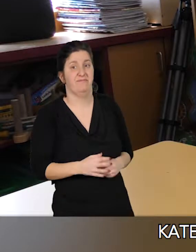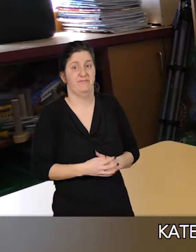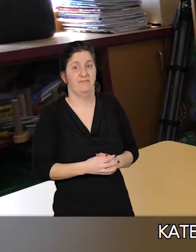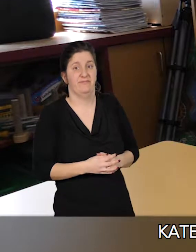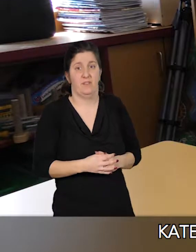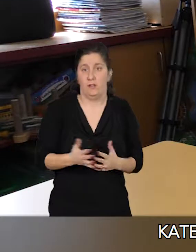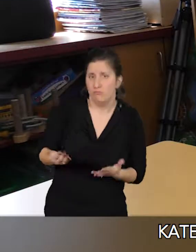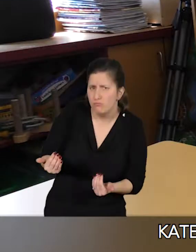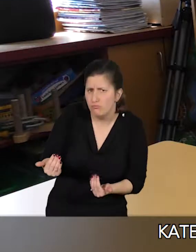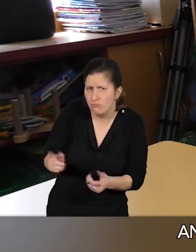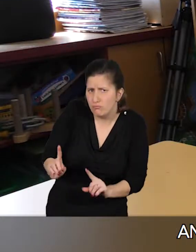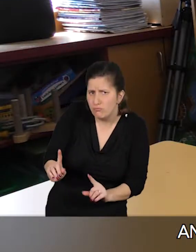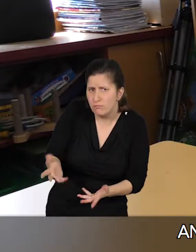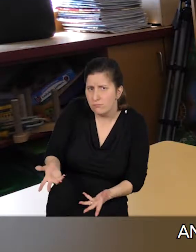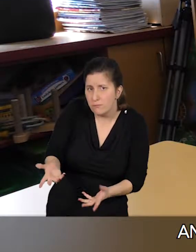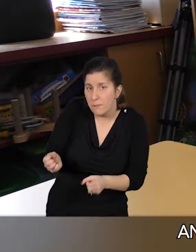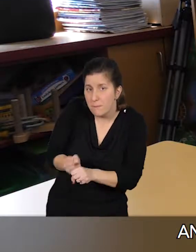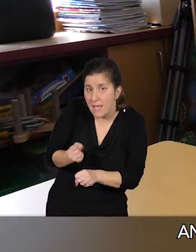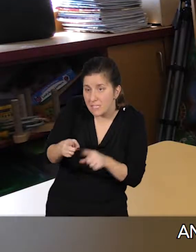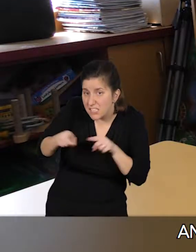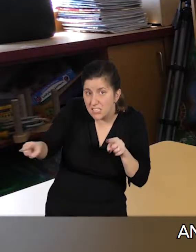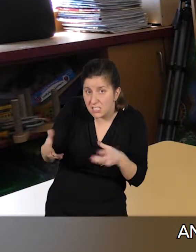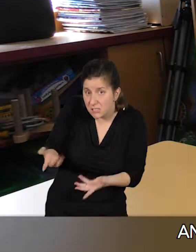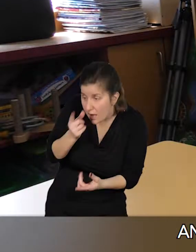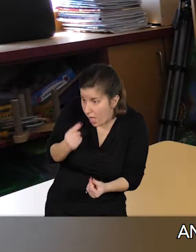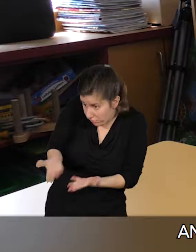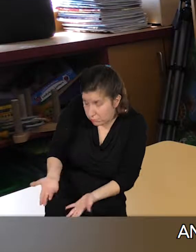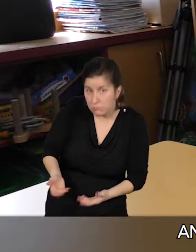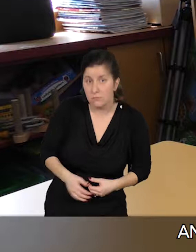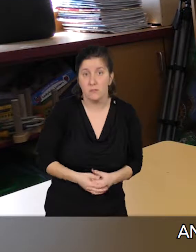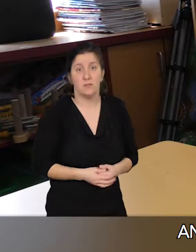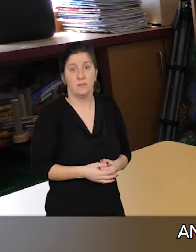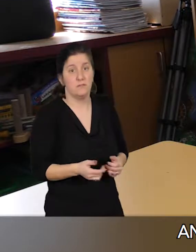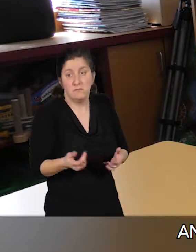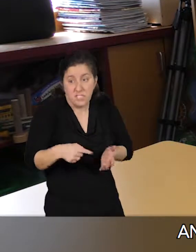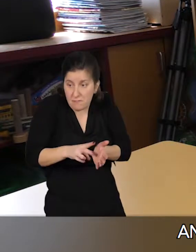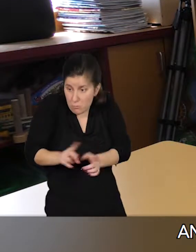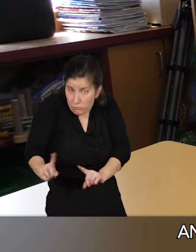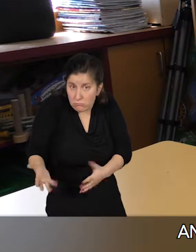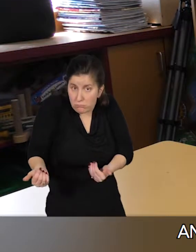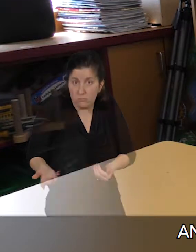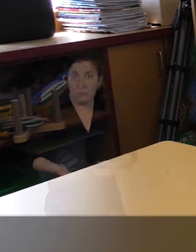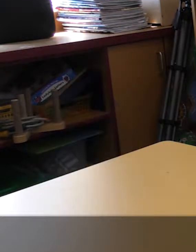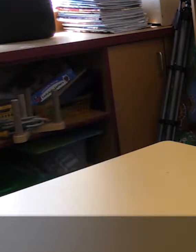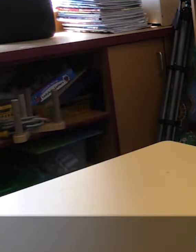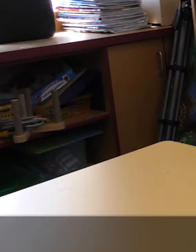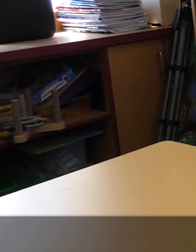year. Can you tell me, can you make up a sentence, like something from the TV?